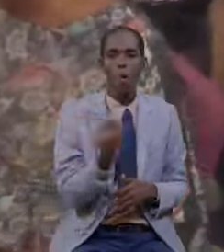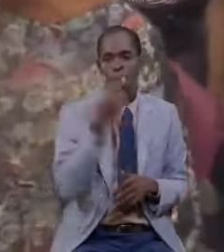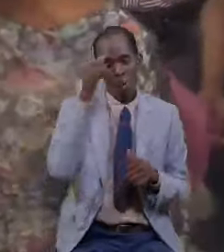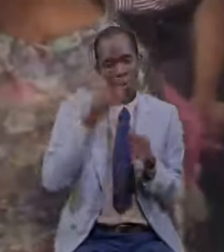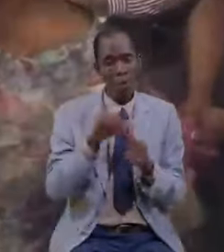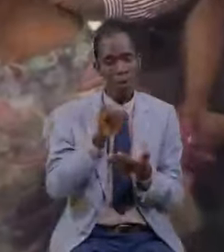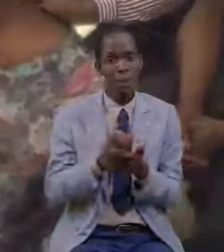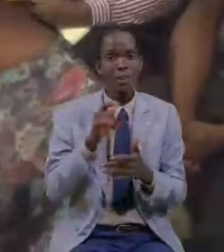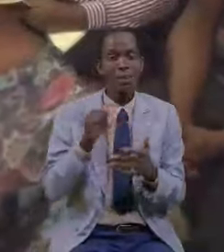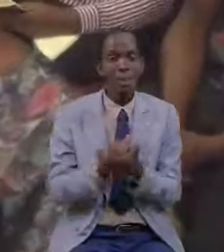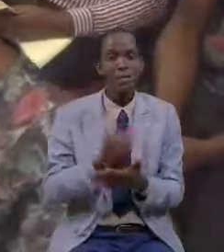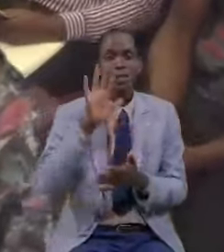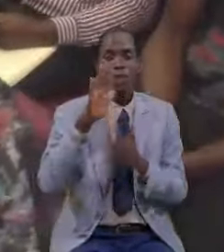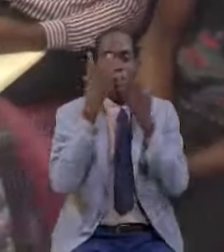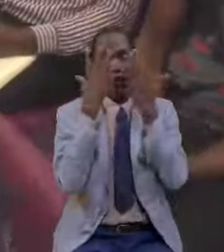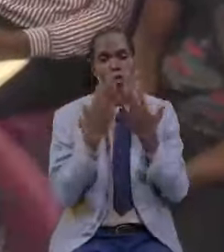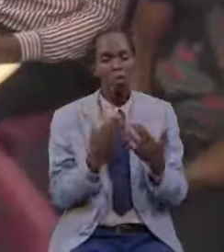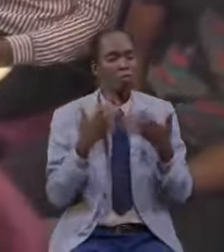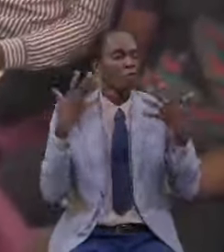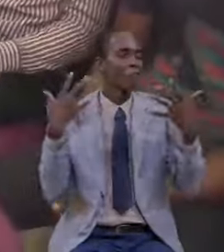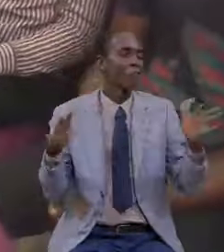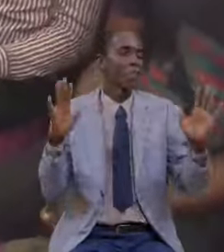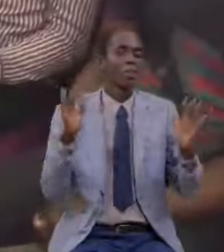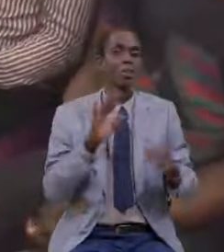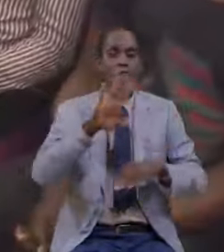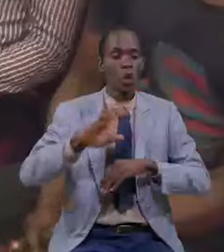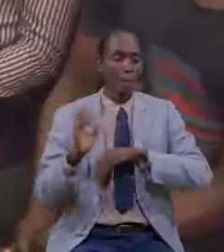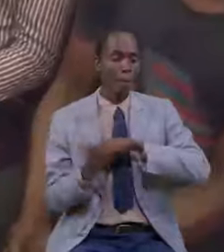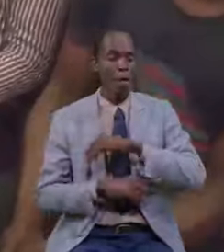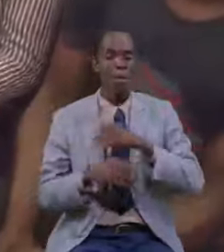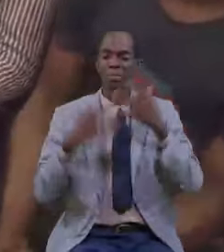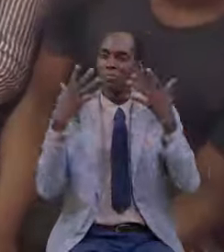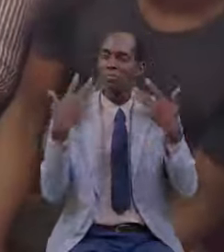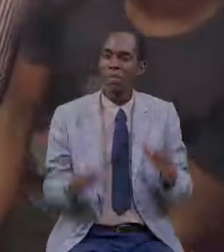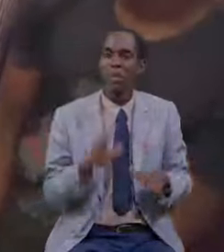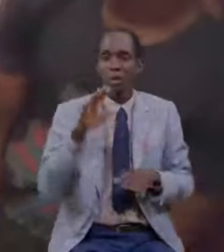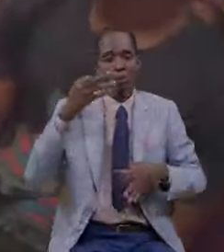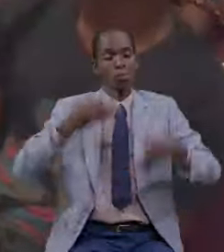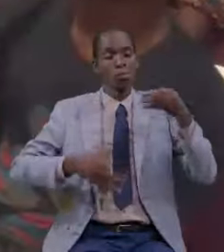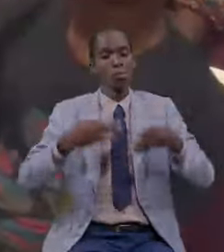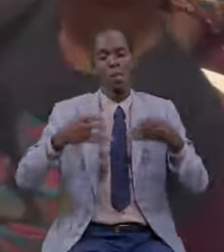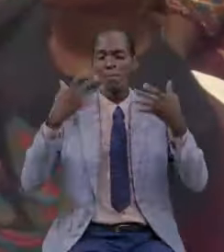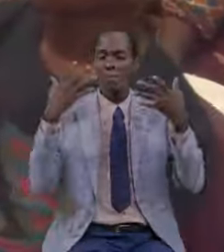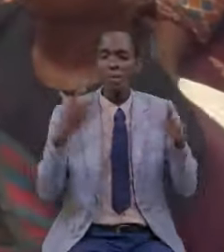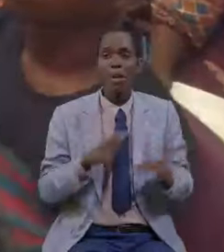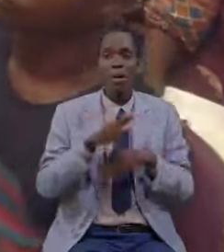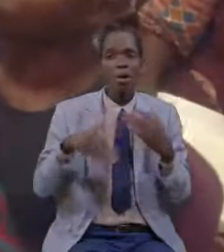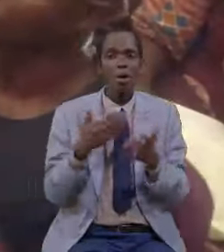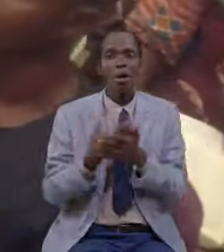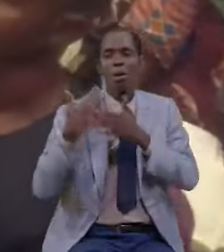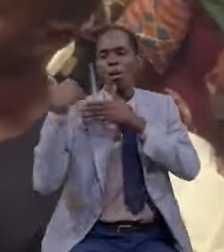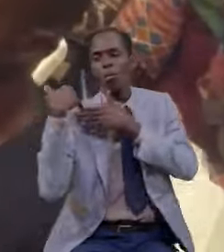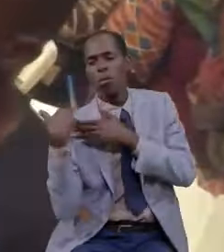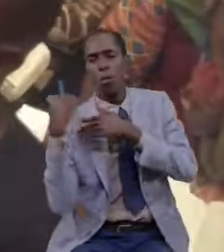finished. Penalty finished. Condemnation finished. All the load upon your